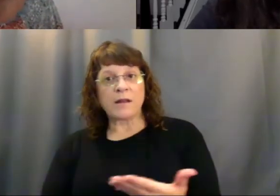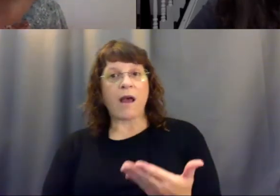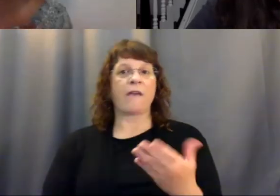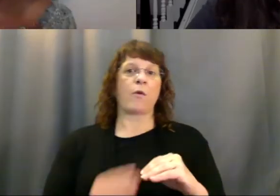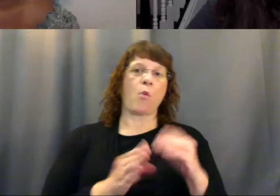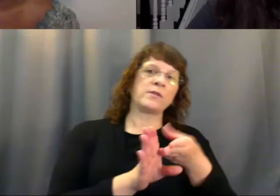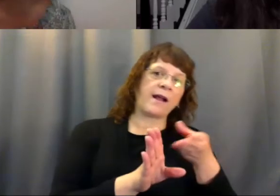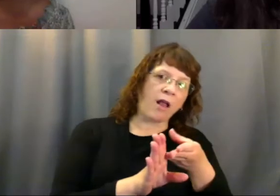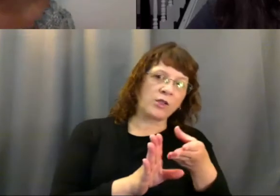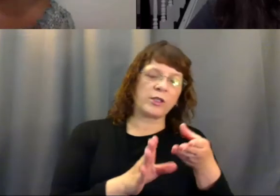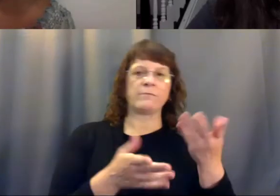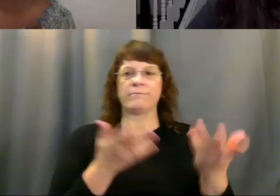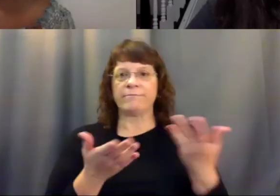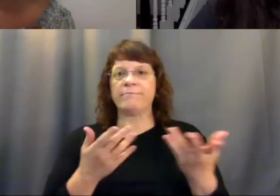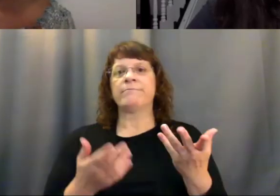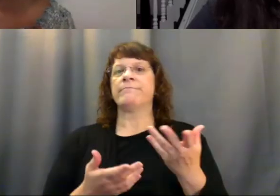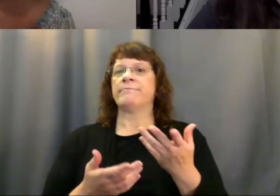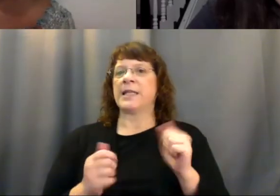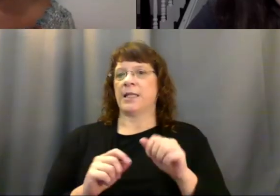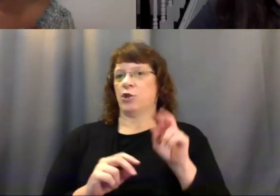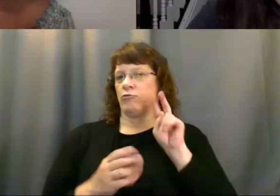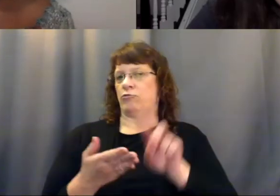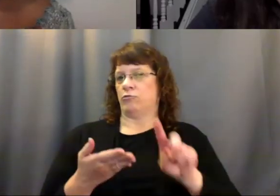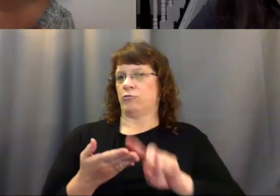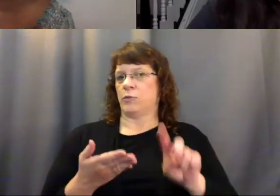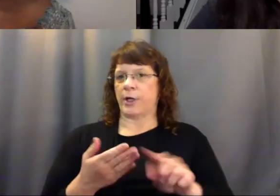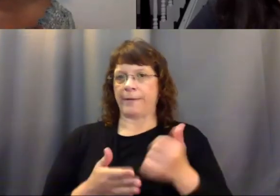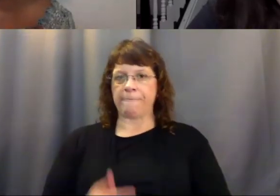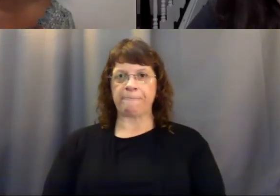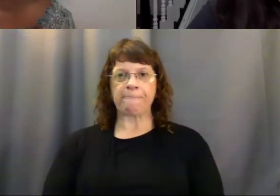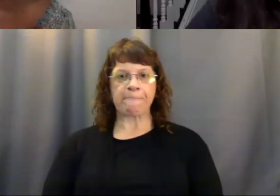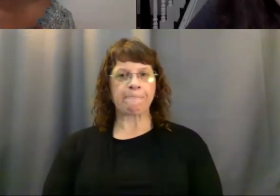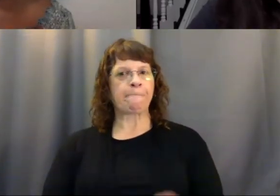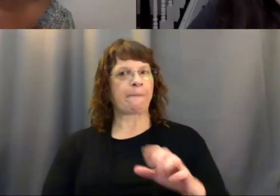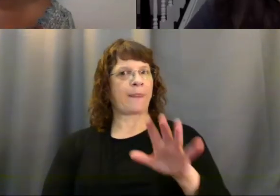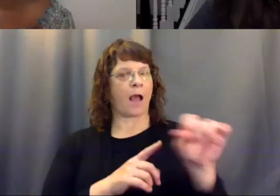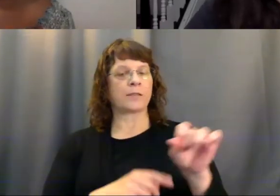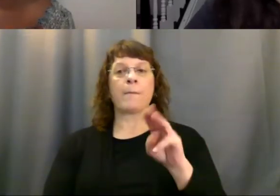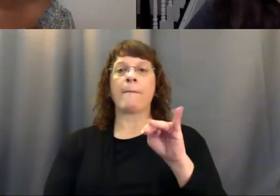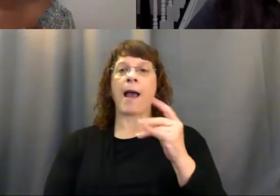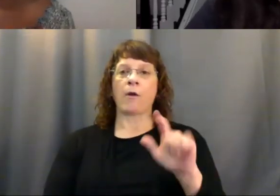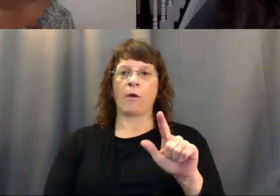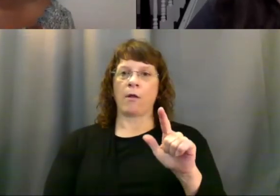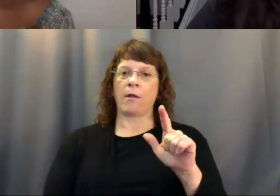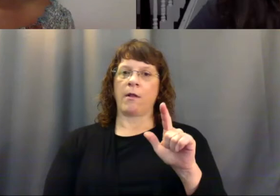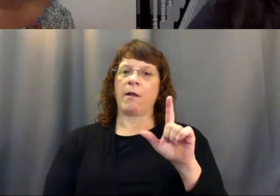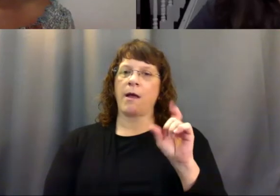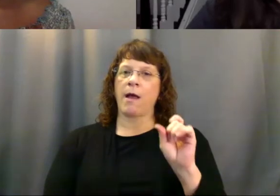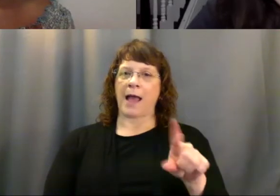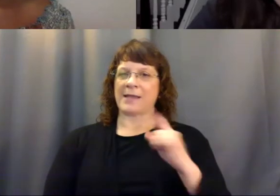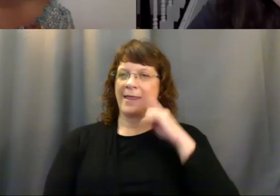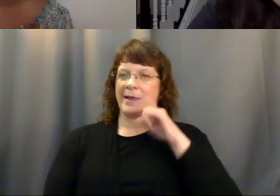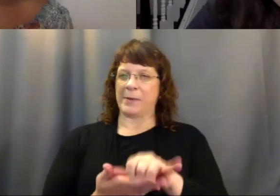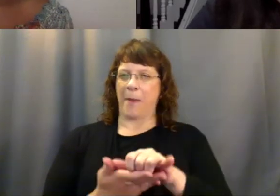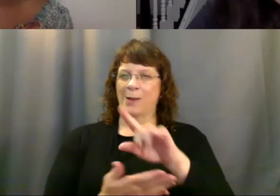psychology things, definitely look into that. Awesome. Michael asked, I think this is like one of these impossible questions